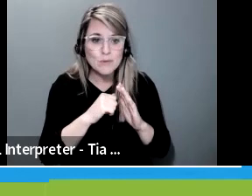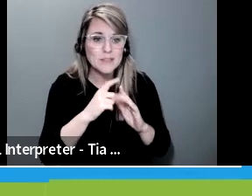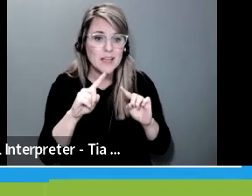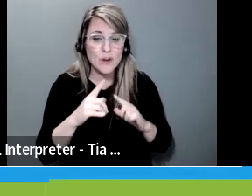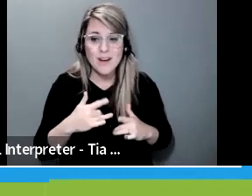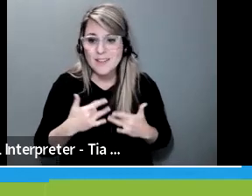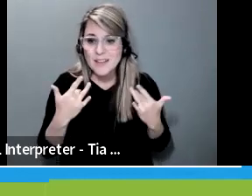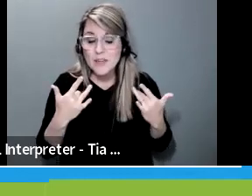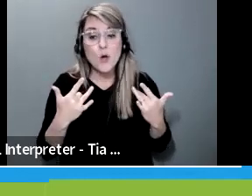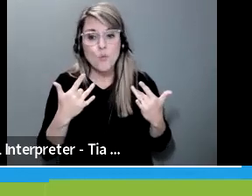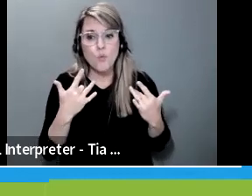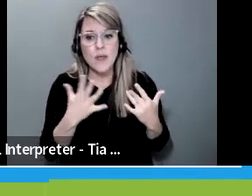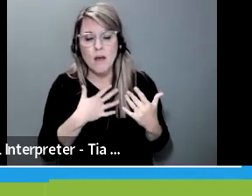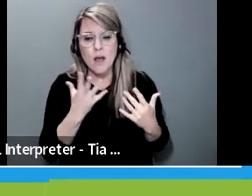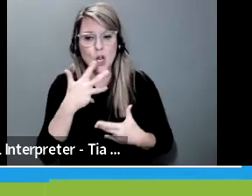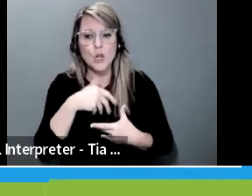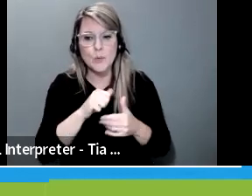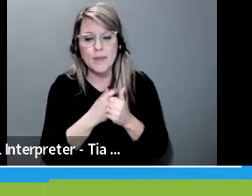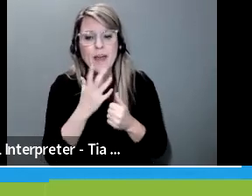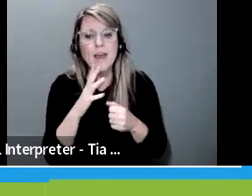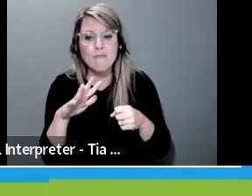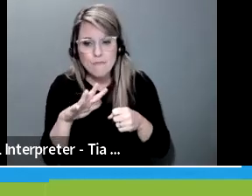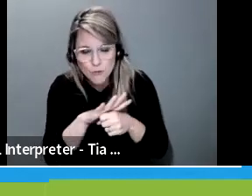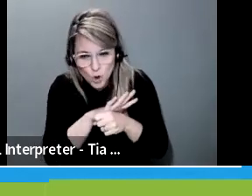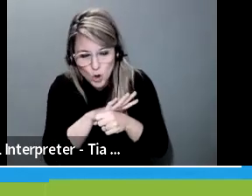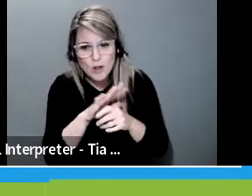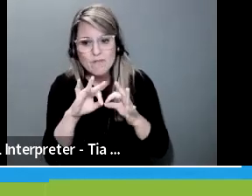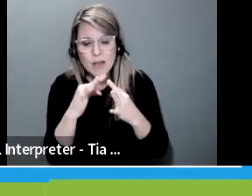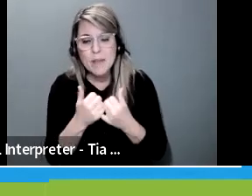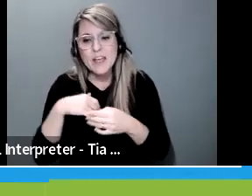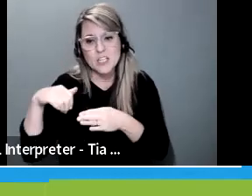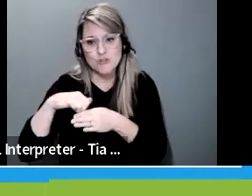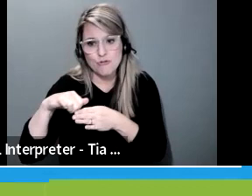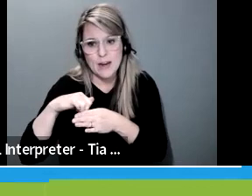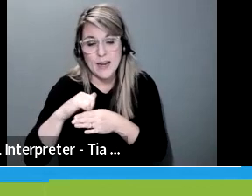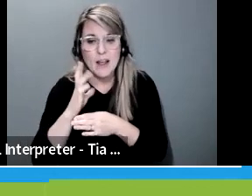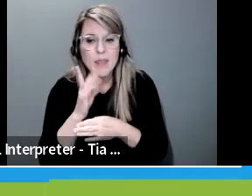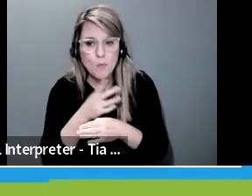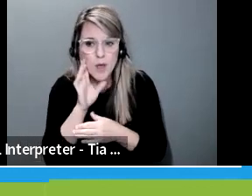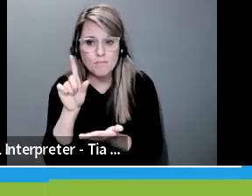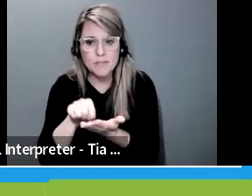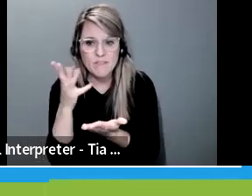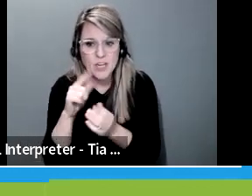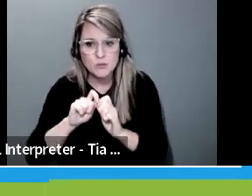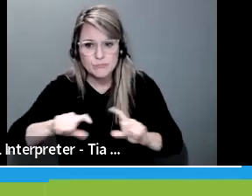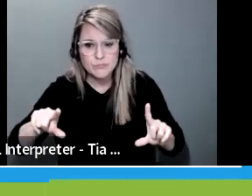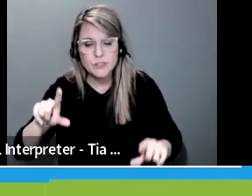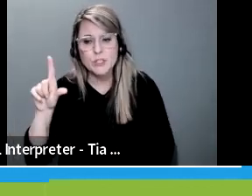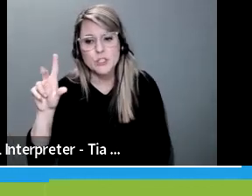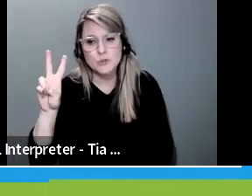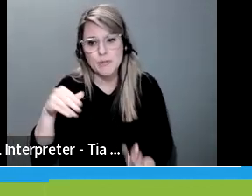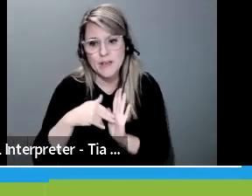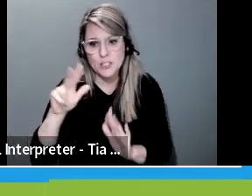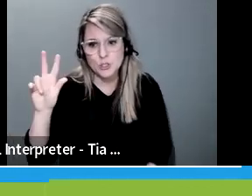to attend a full Family Thrive training, and definitely a You Thrive training when it's out in 2023, to really take a deep dive into